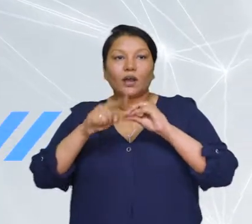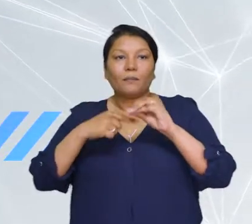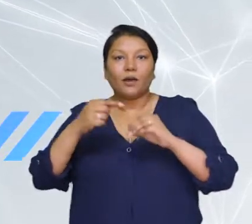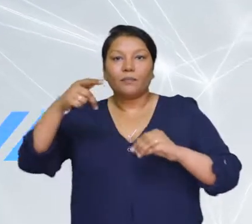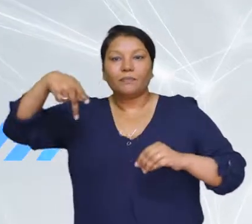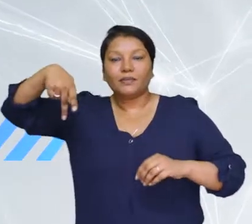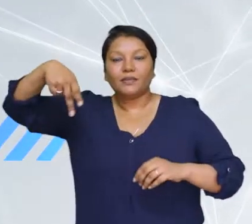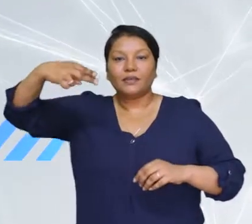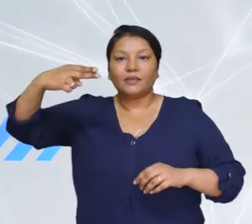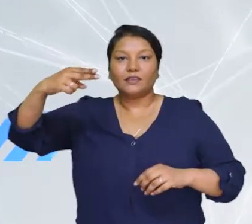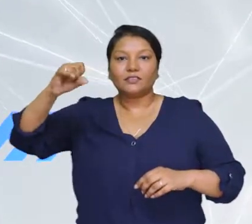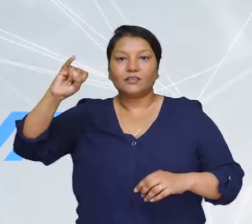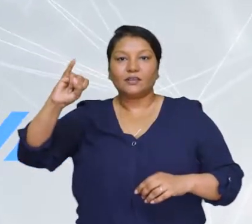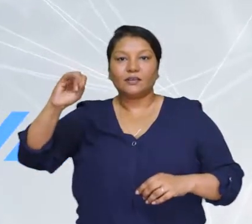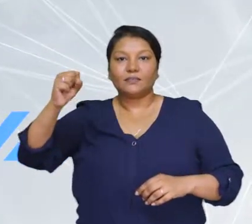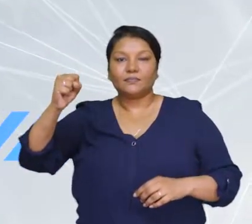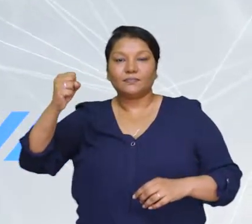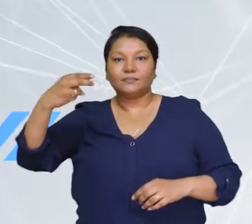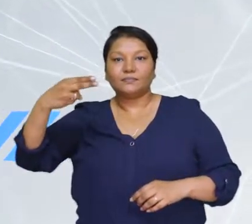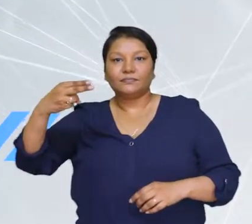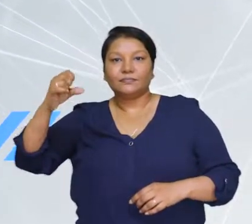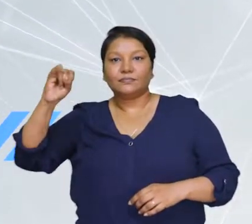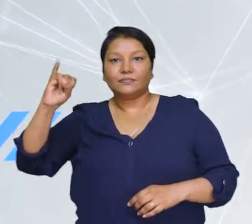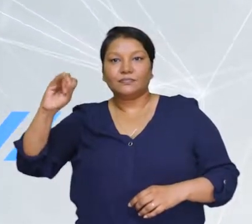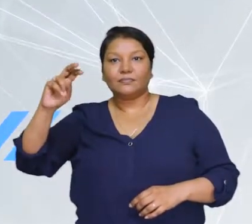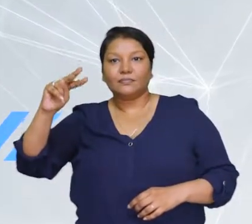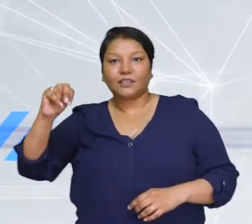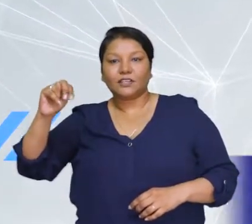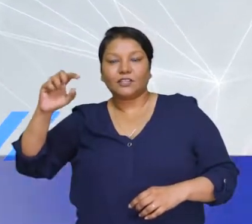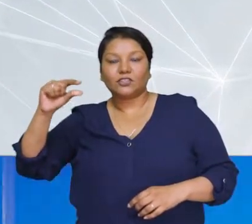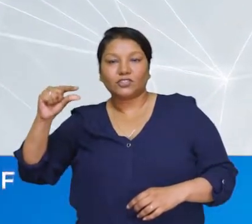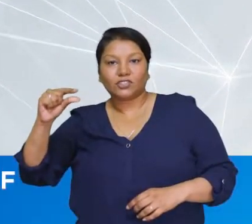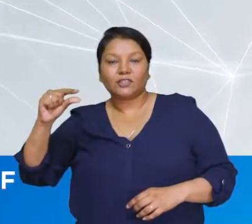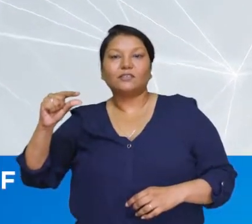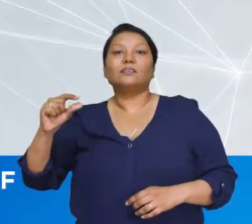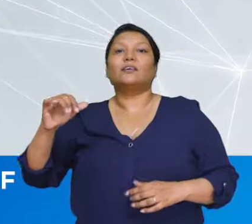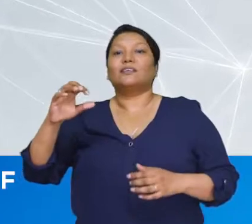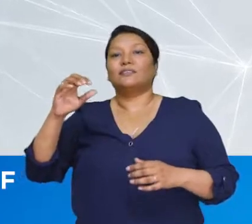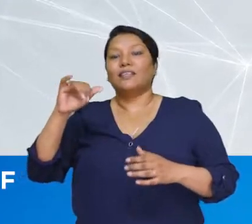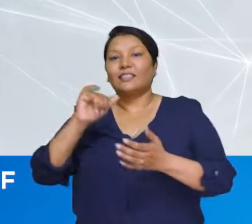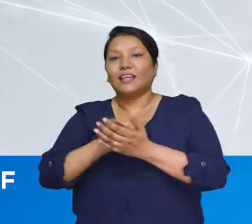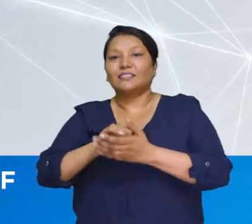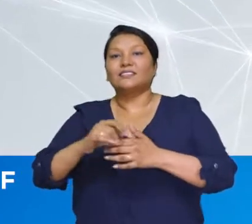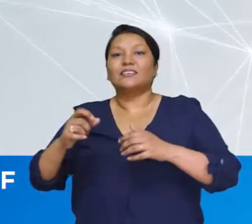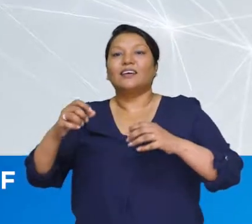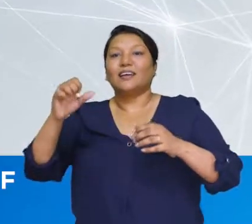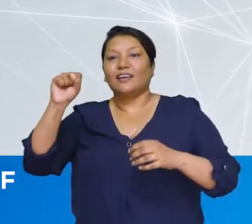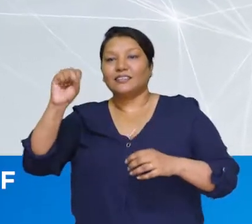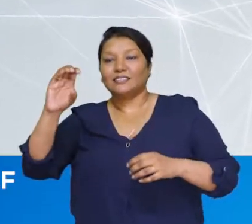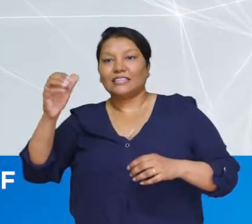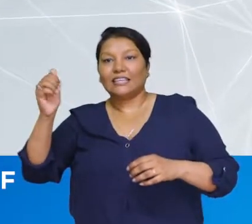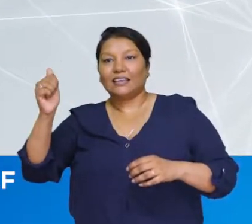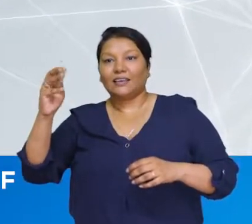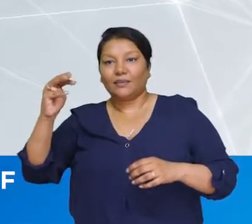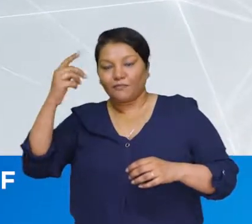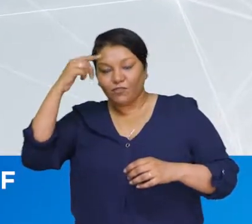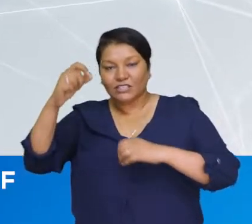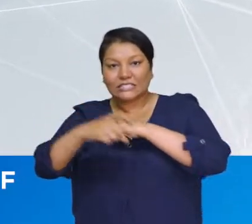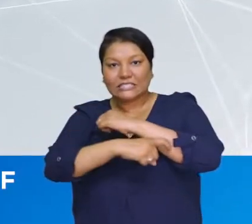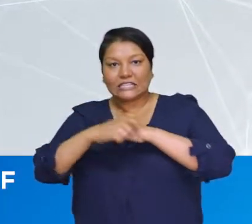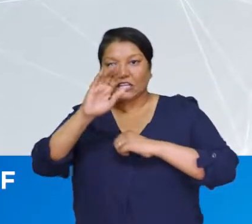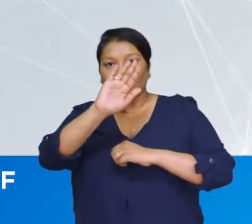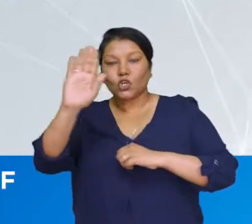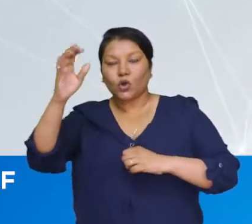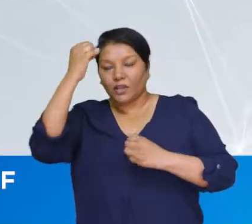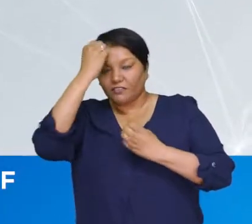Let's talk about phishing. Not a type of phishing with a rod, but it's instead spelled P-H-I-S-H-I-N-G. The